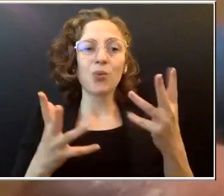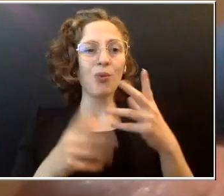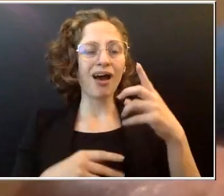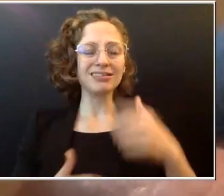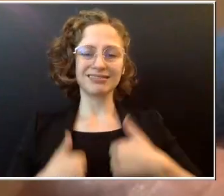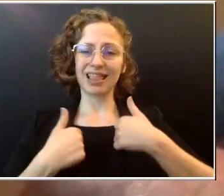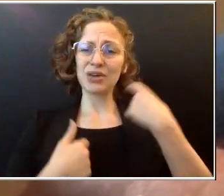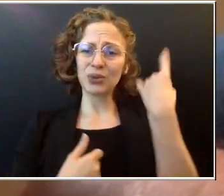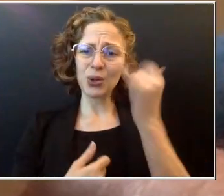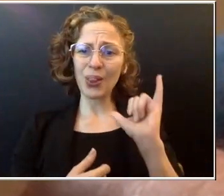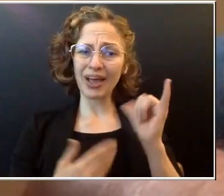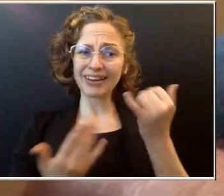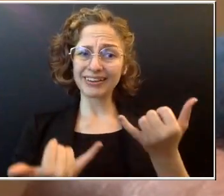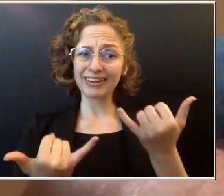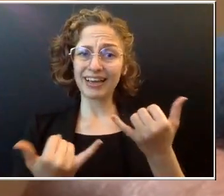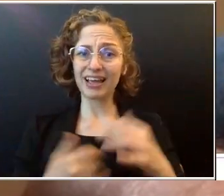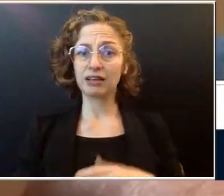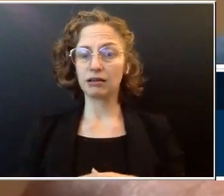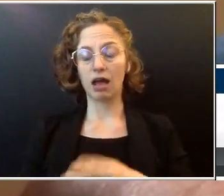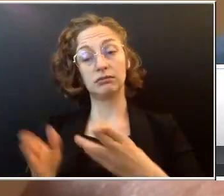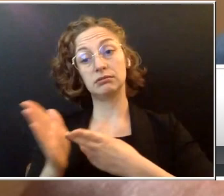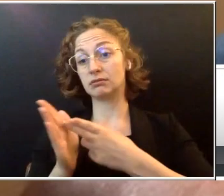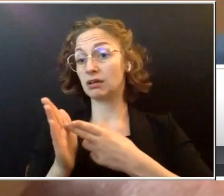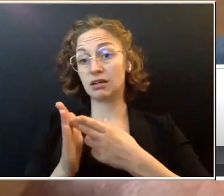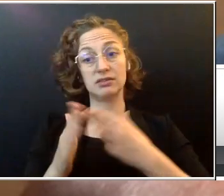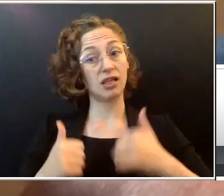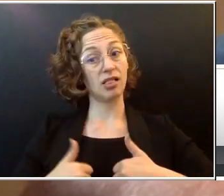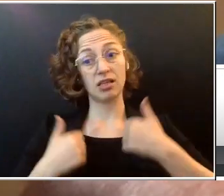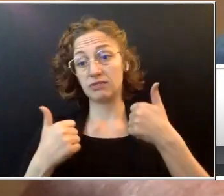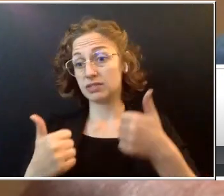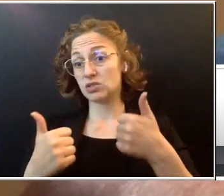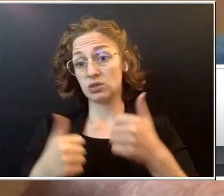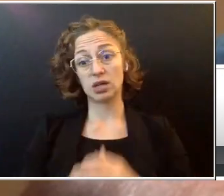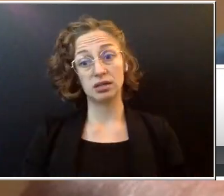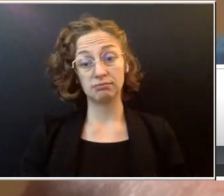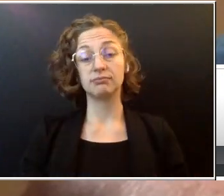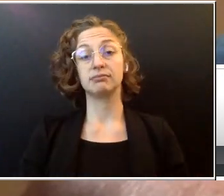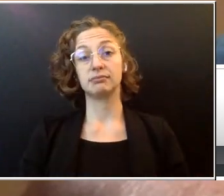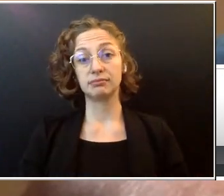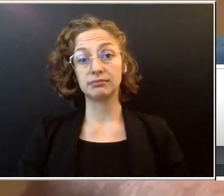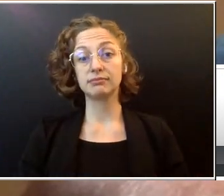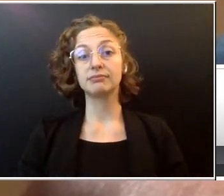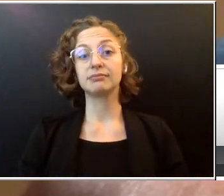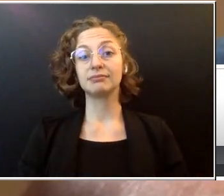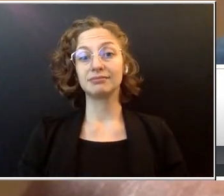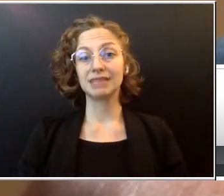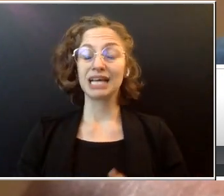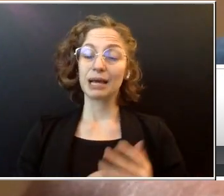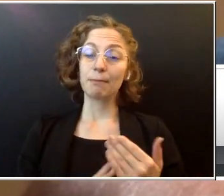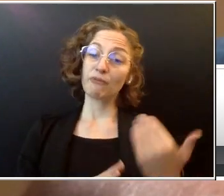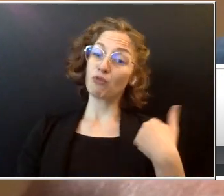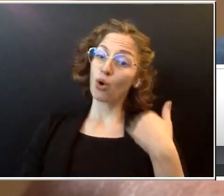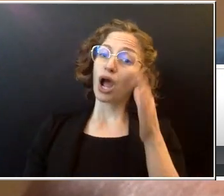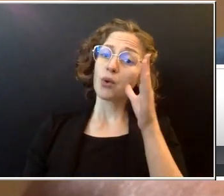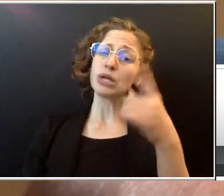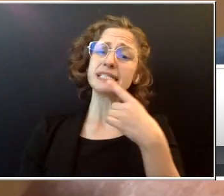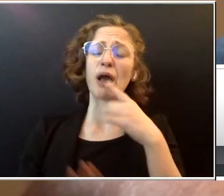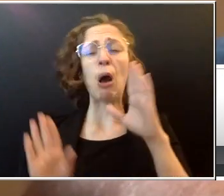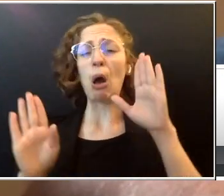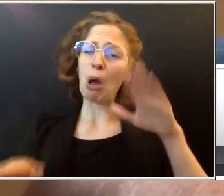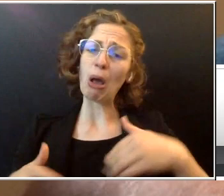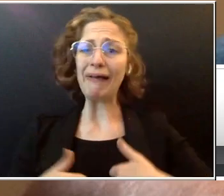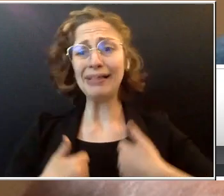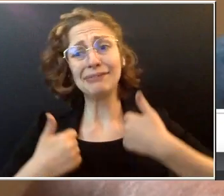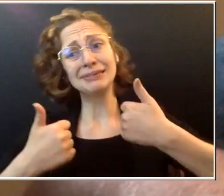say in all honesty, life is good. There was a time when I would say that just to sound good, but right now I'm